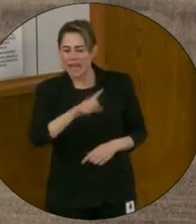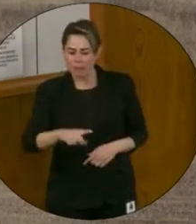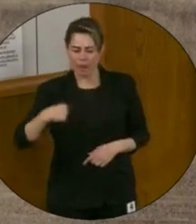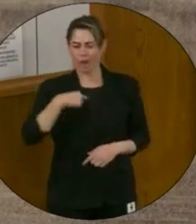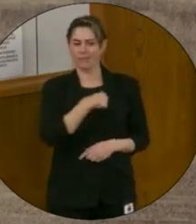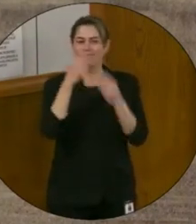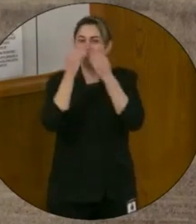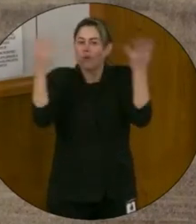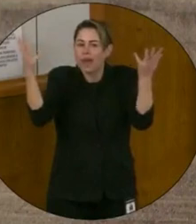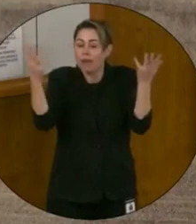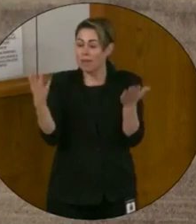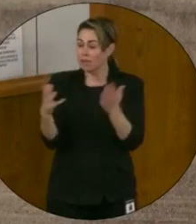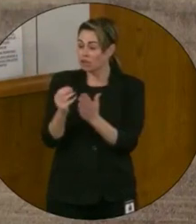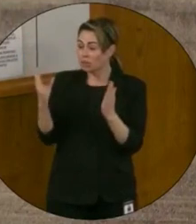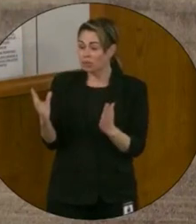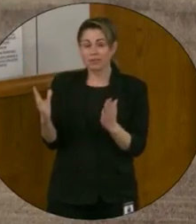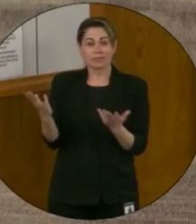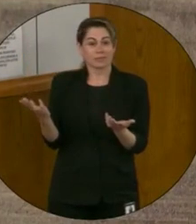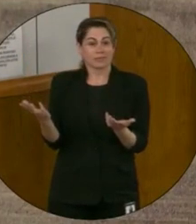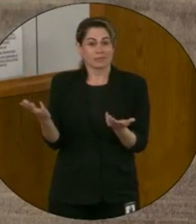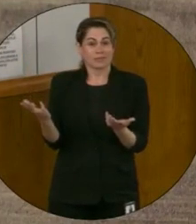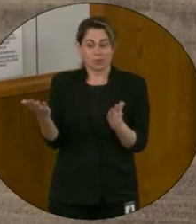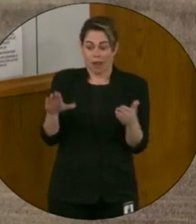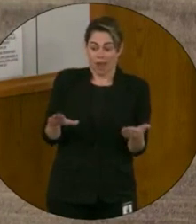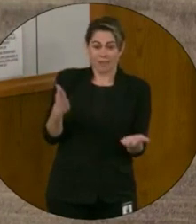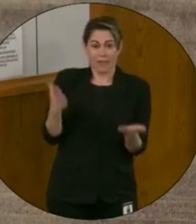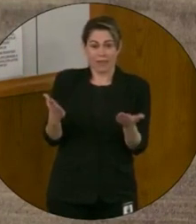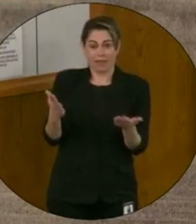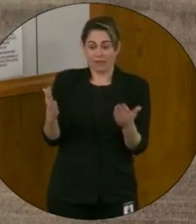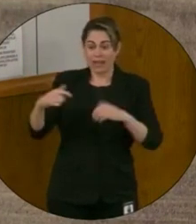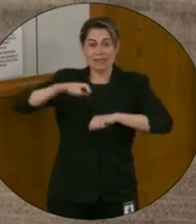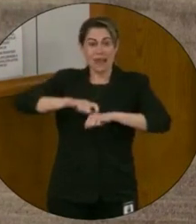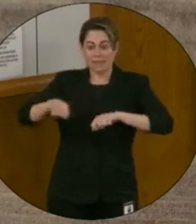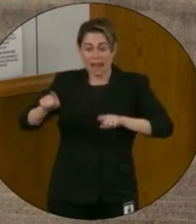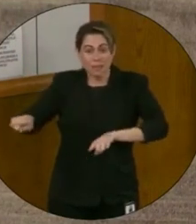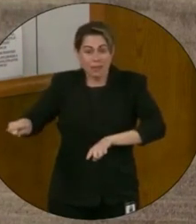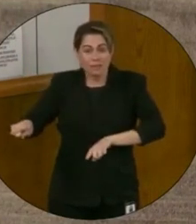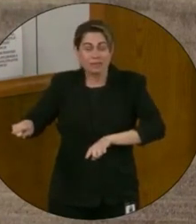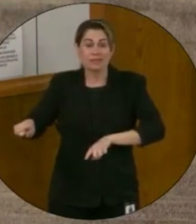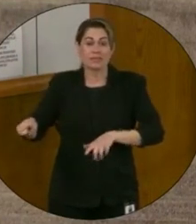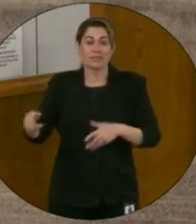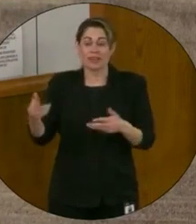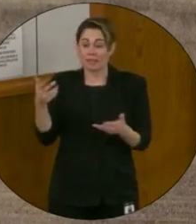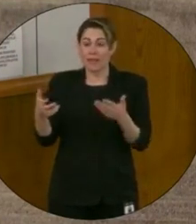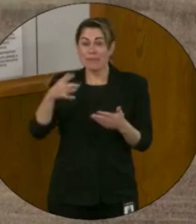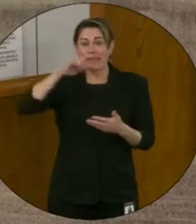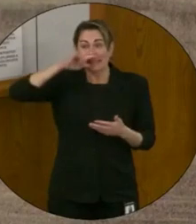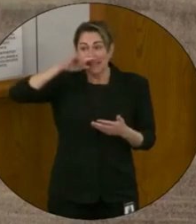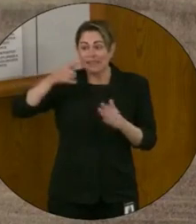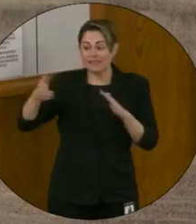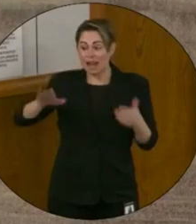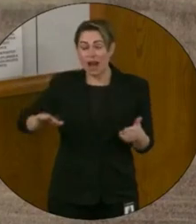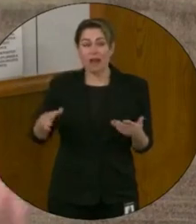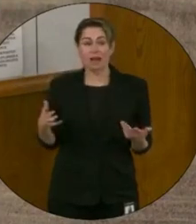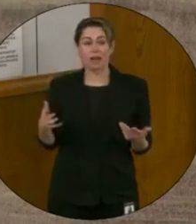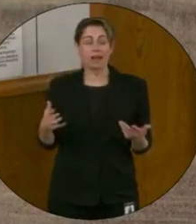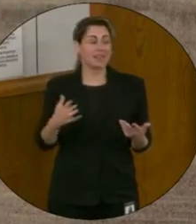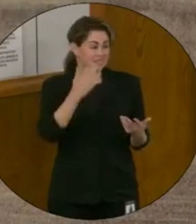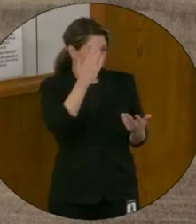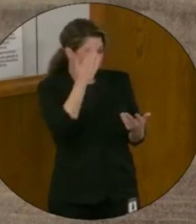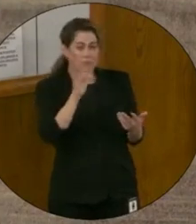it might be a student. The next time this happens, It may be a kid. And you know,